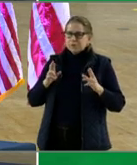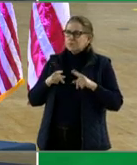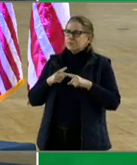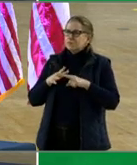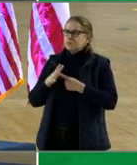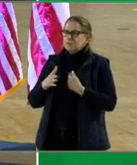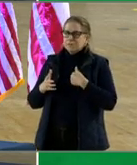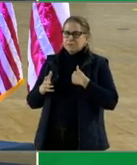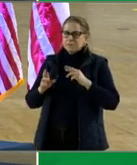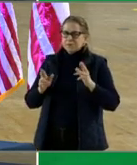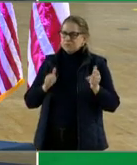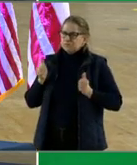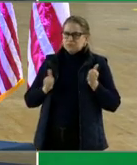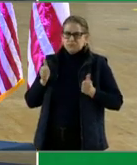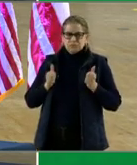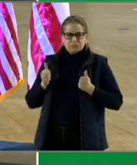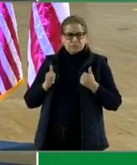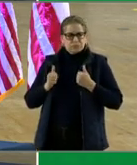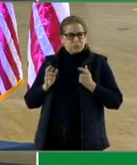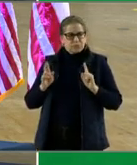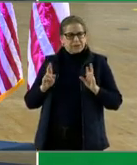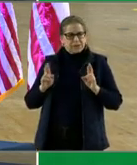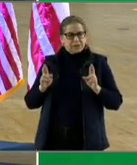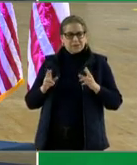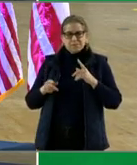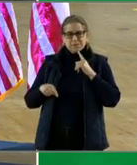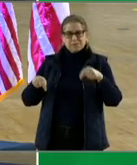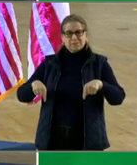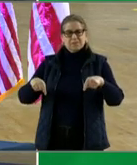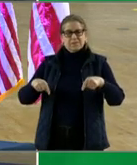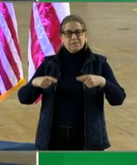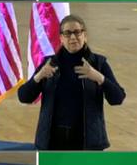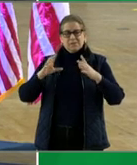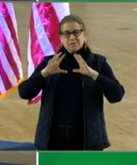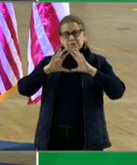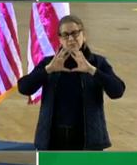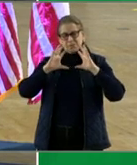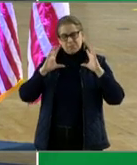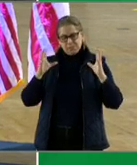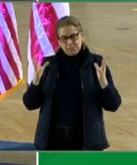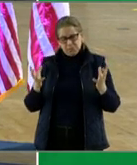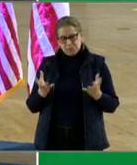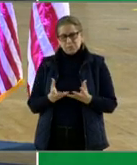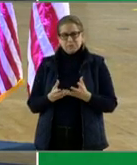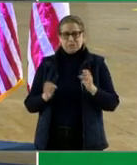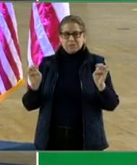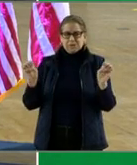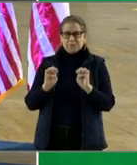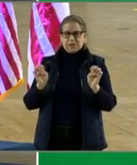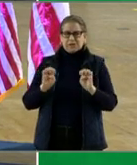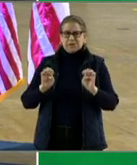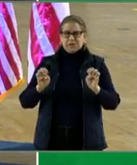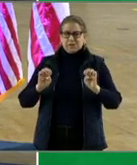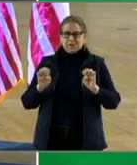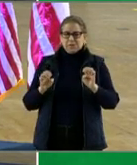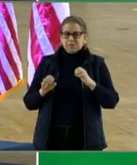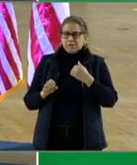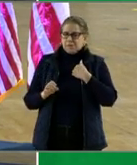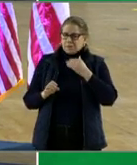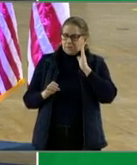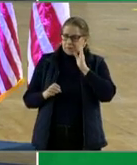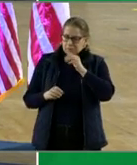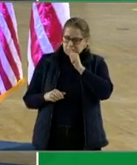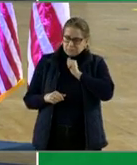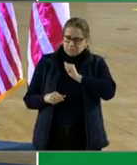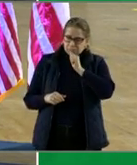of proportions that none of us could have predicted. But we will get through this, and we will get on